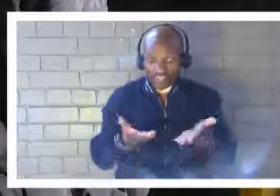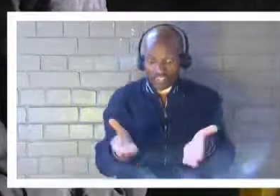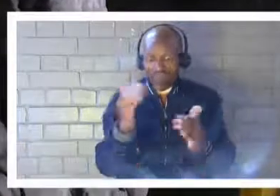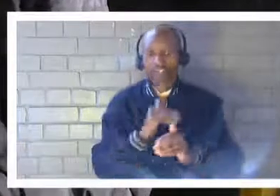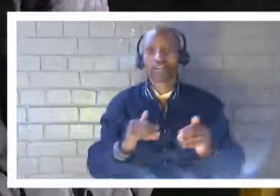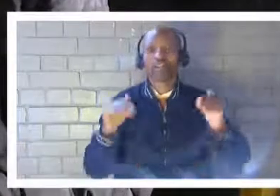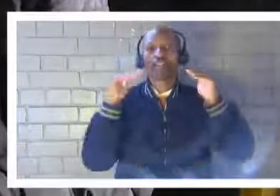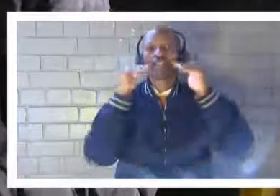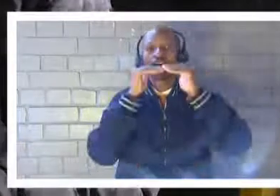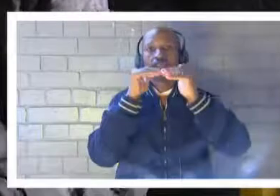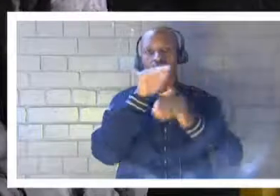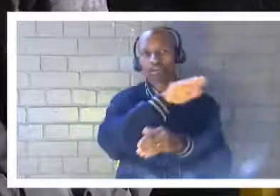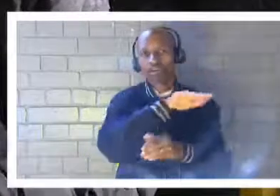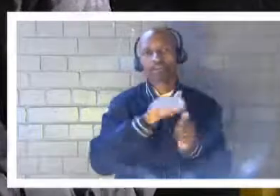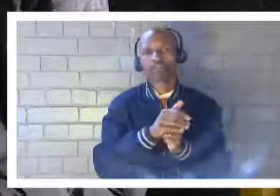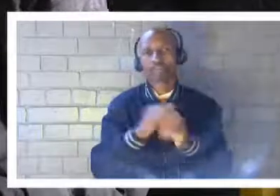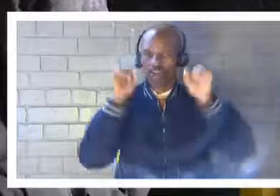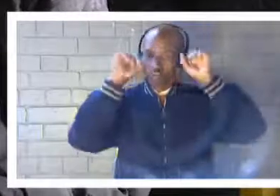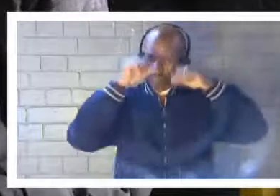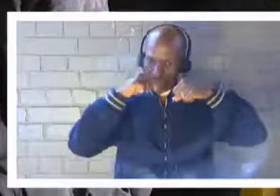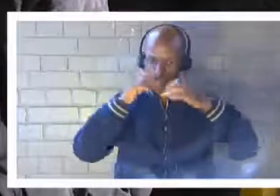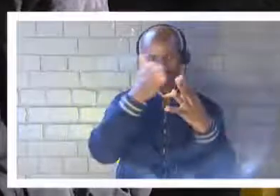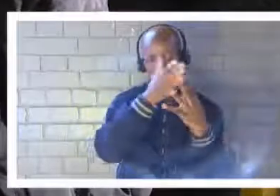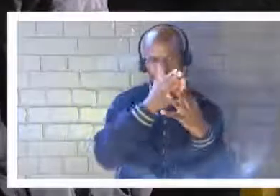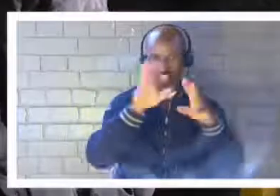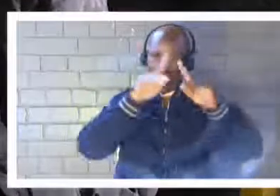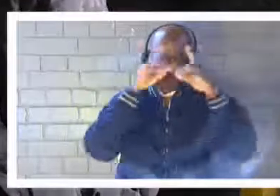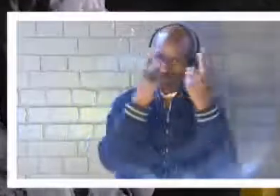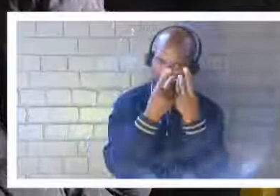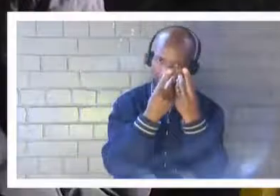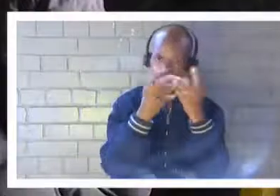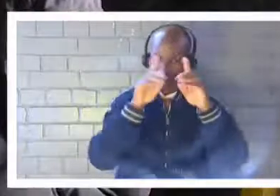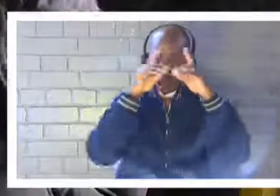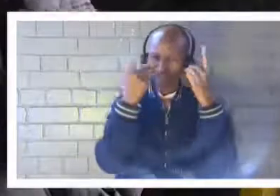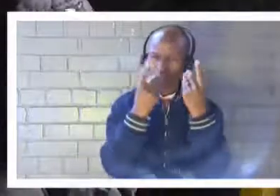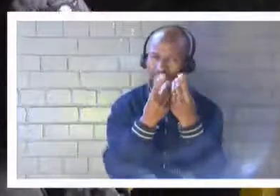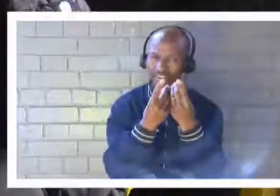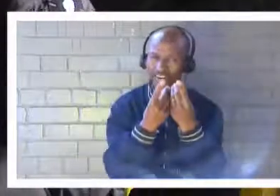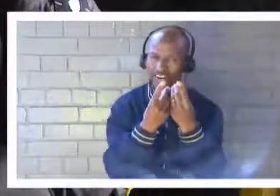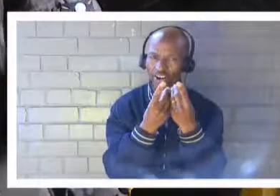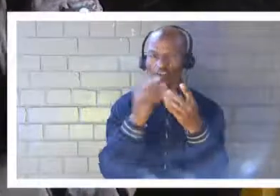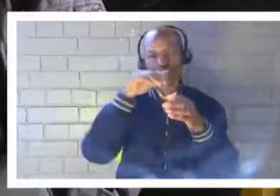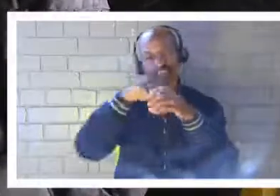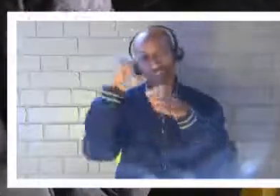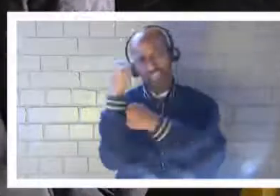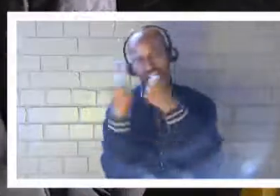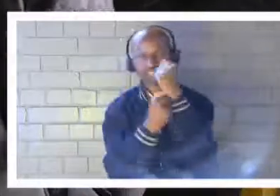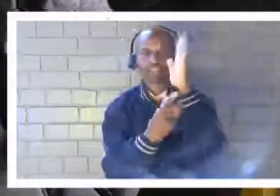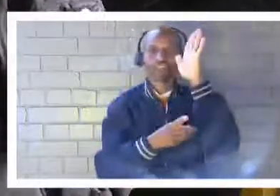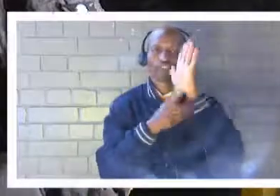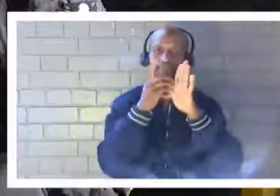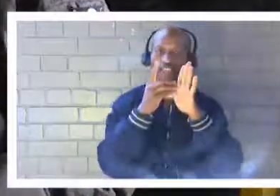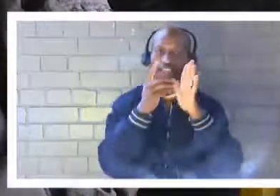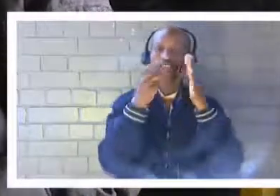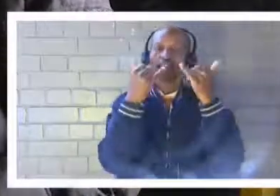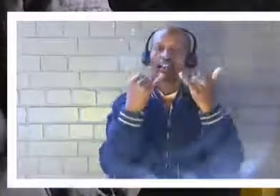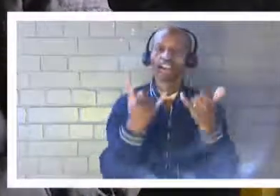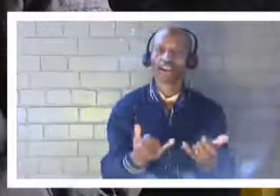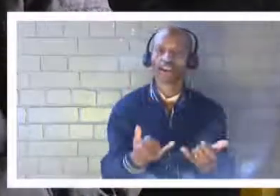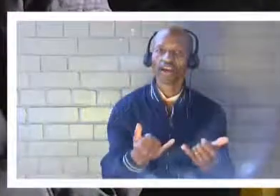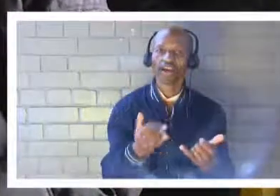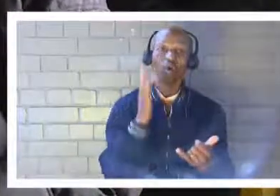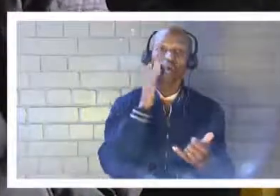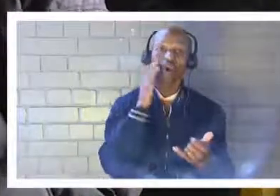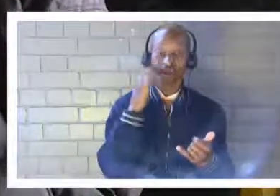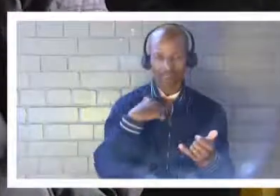agreement entered into between Department of Health and Department of Infrastructure Development. So